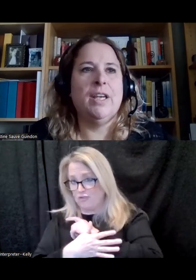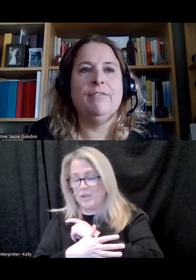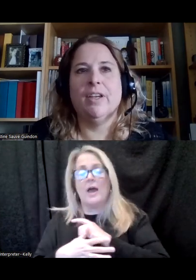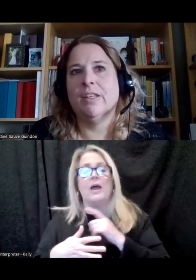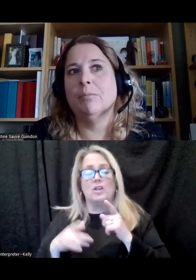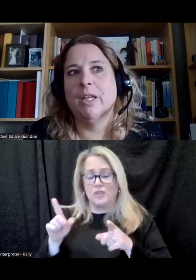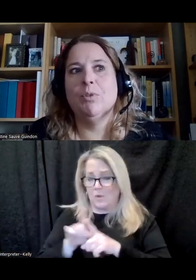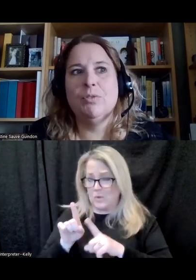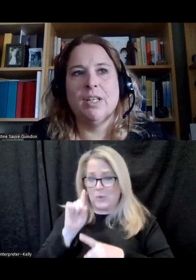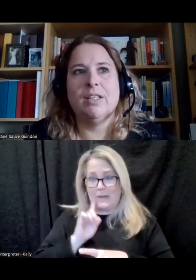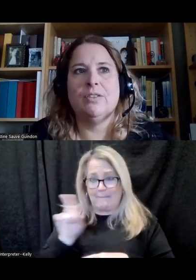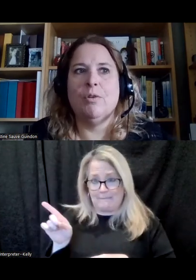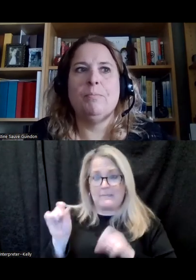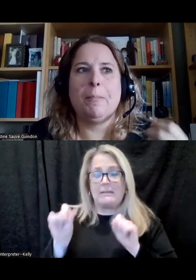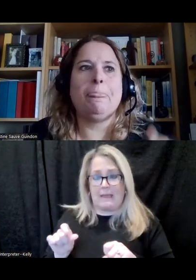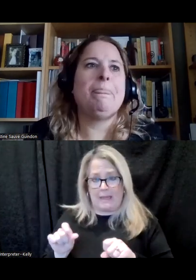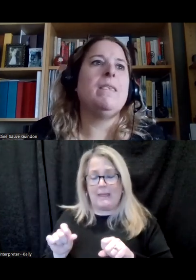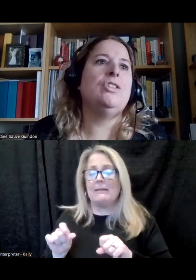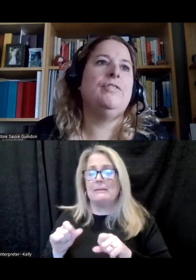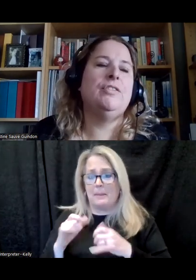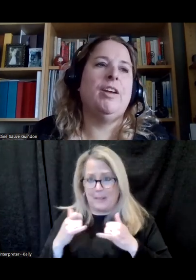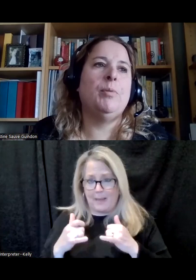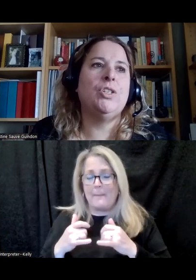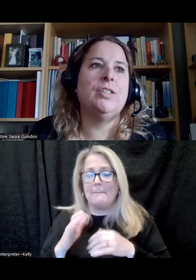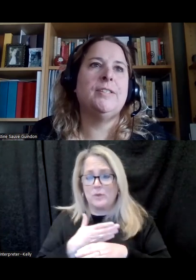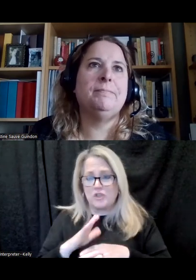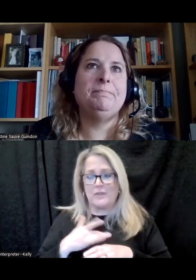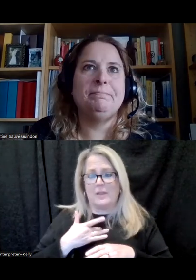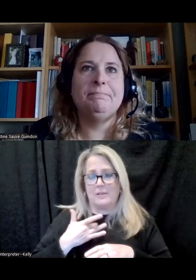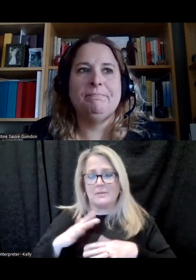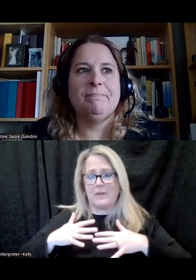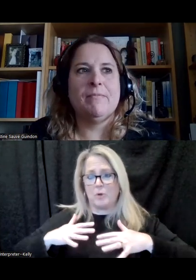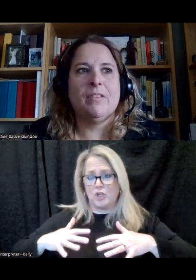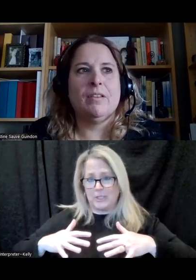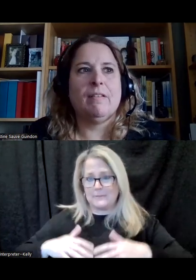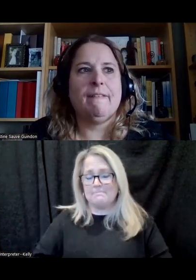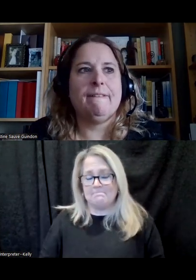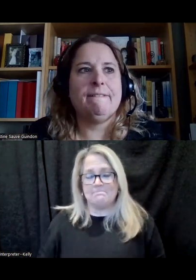also deaf and can play music. So she feels the vibrations.